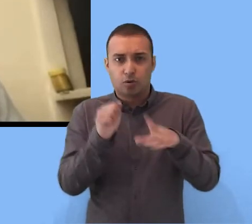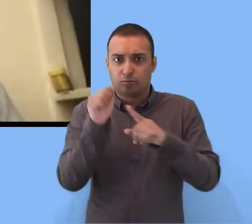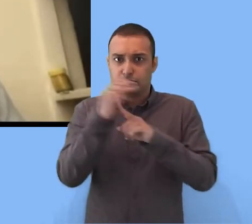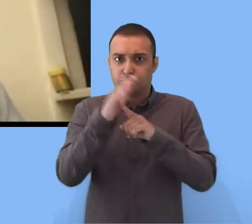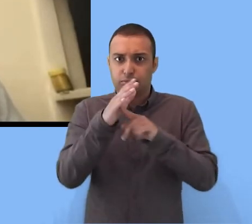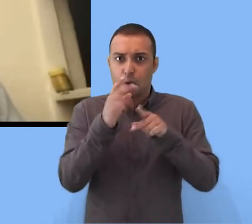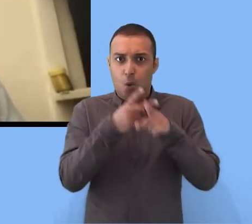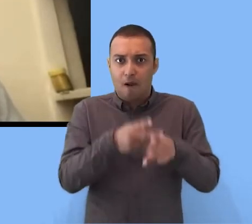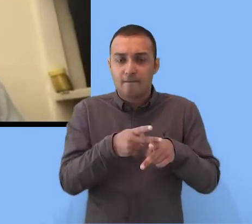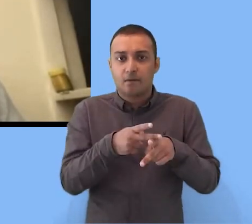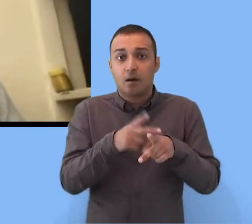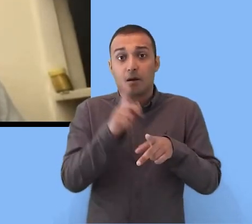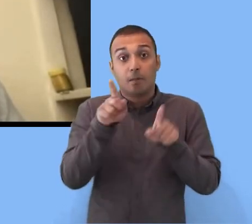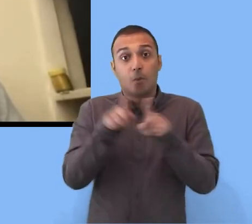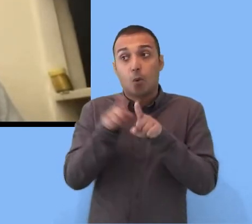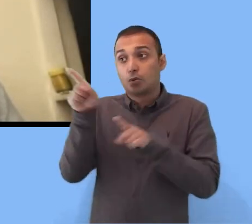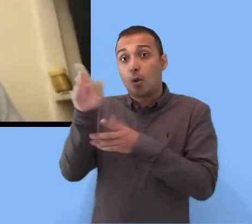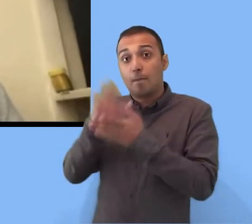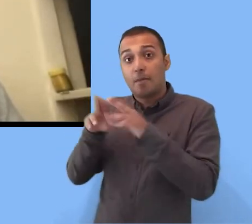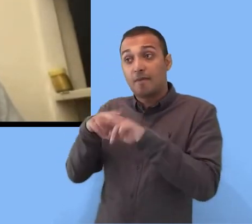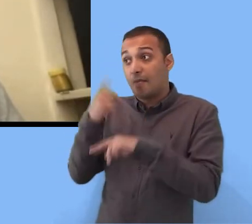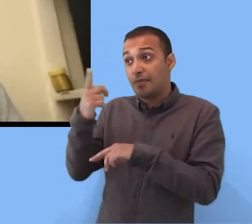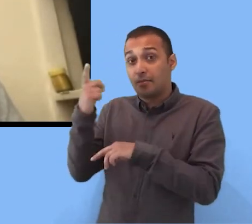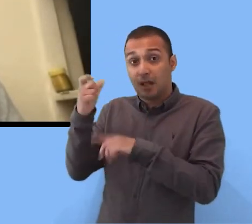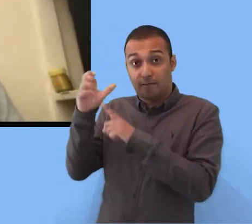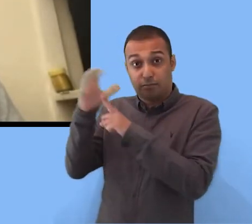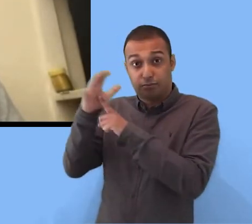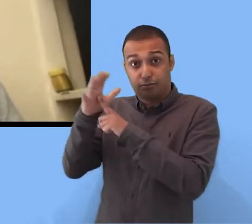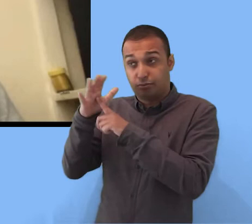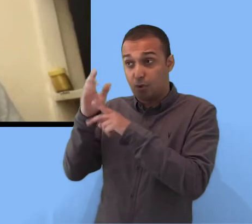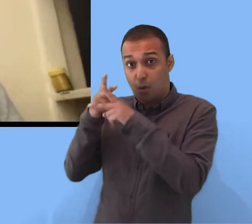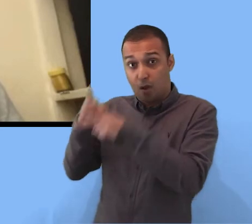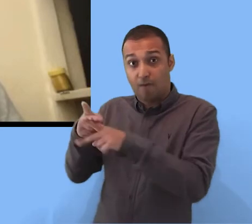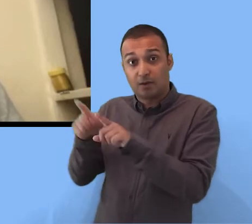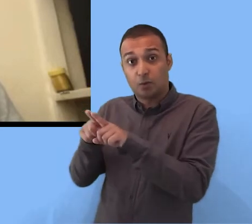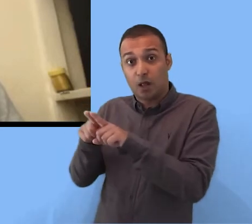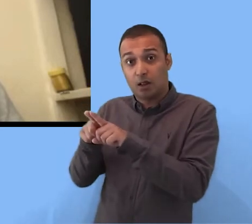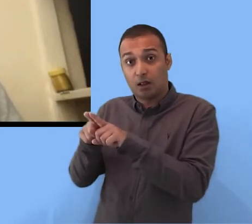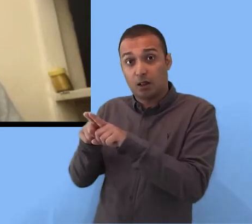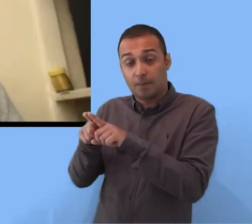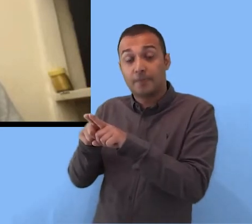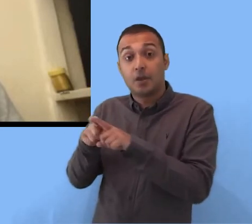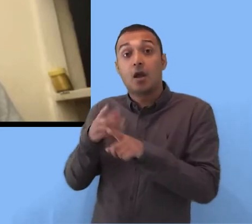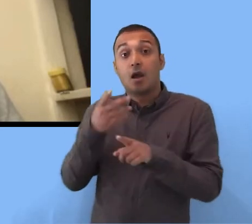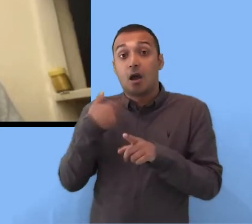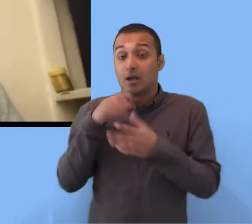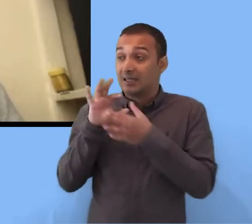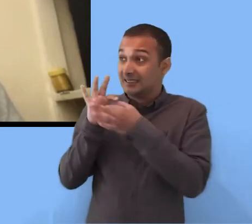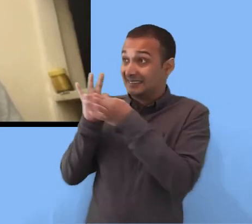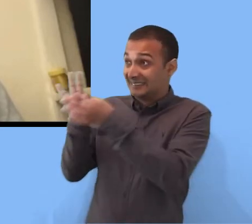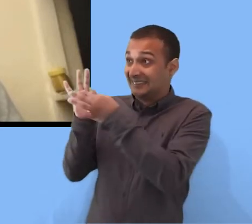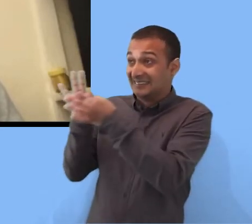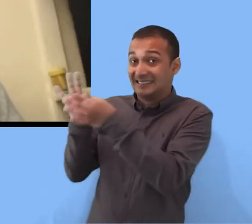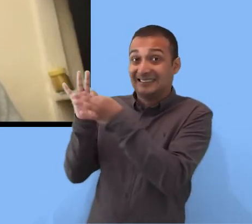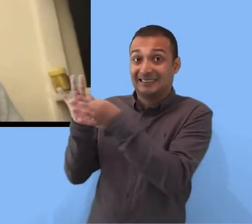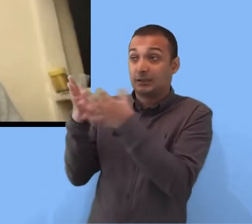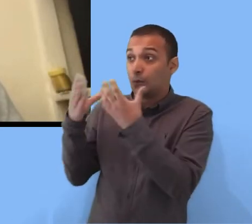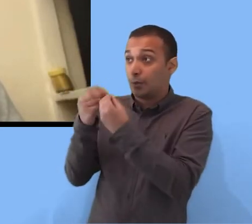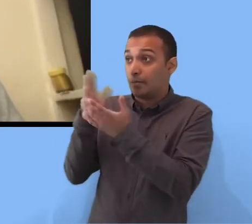that when connections are maintained, our parent